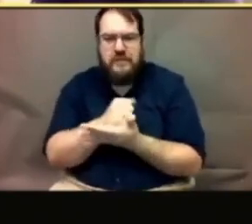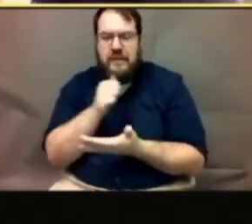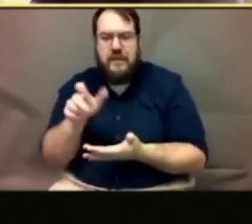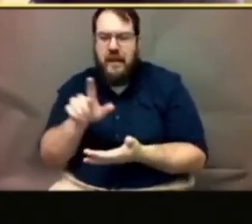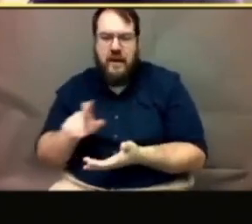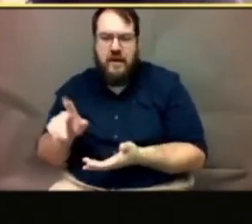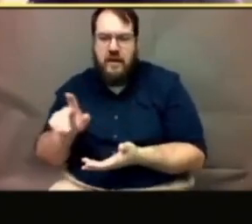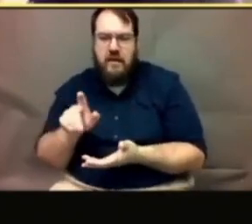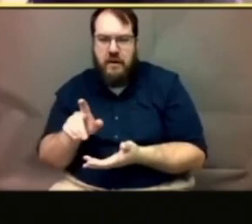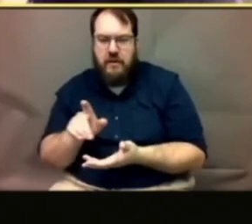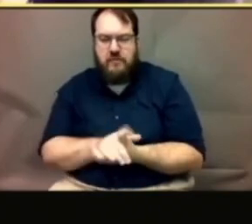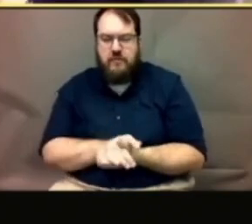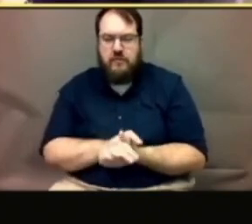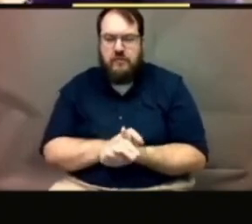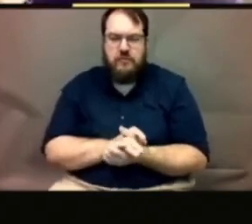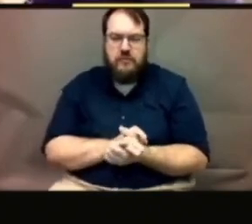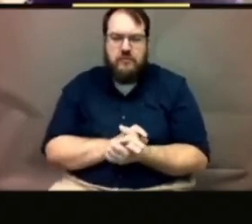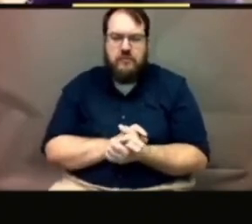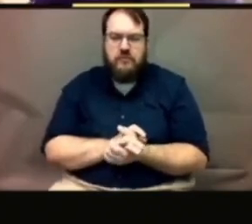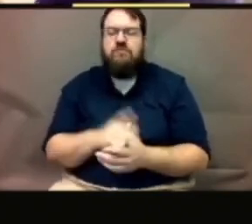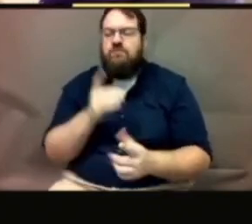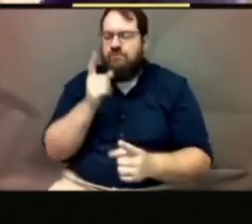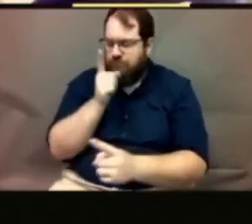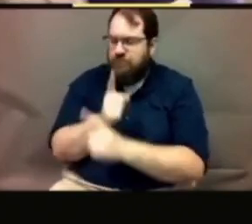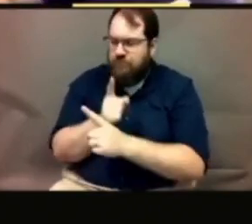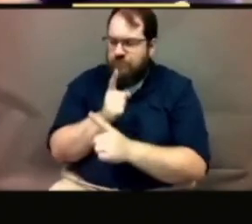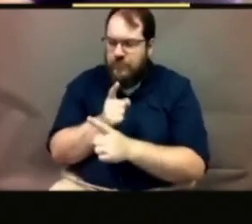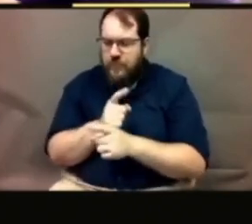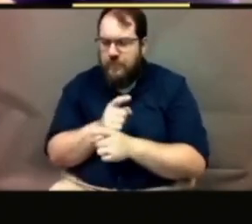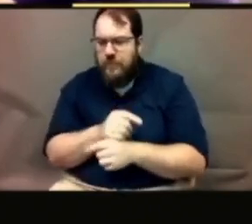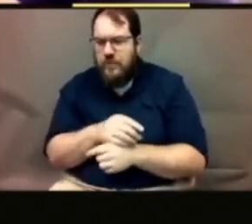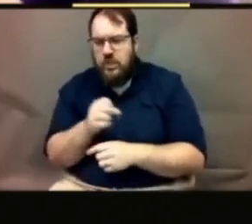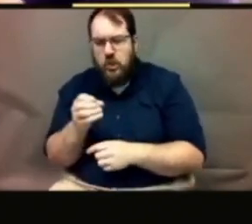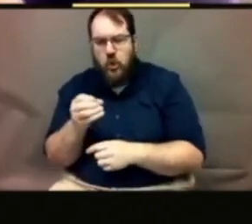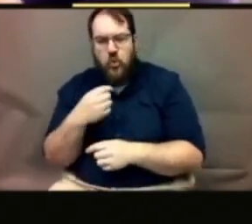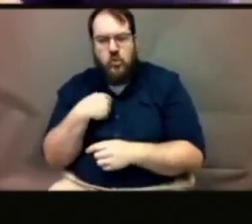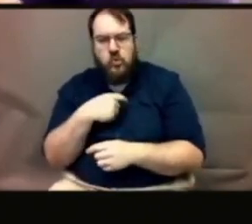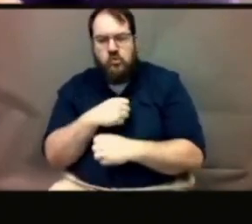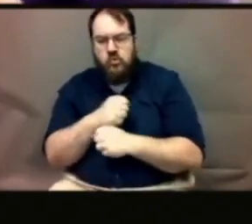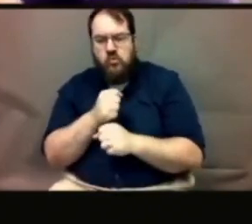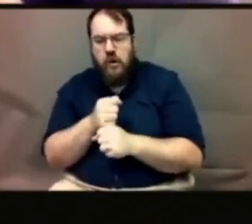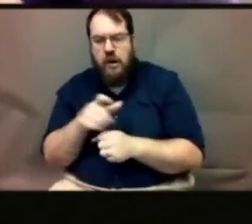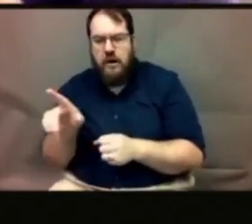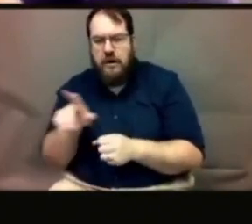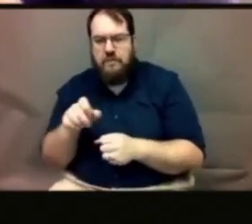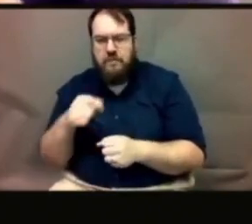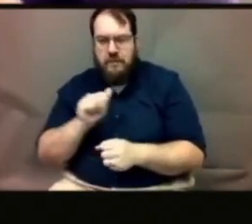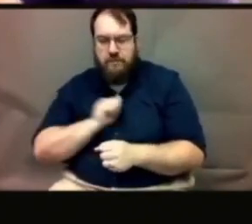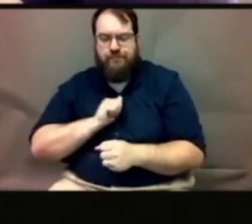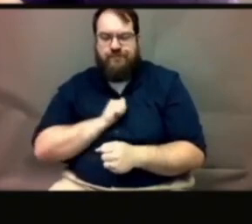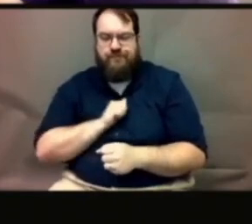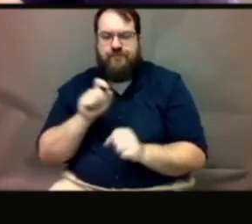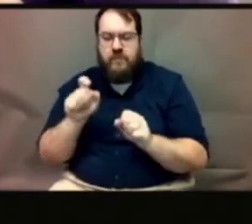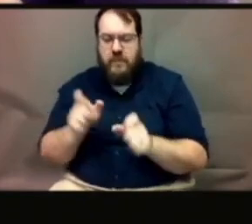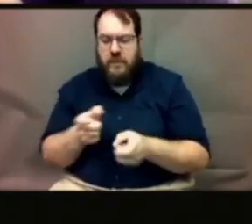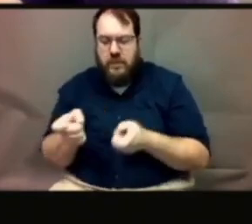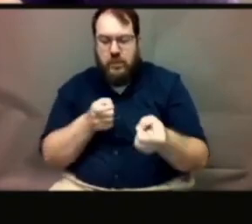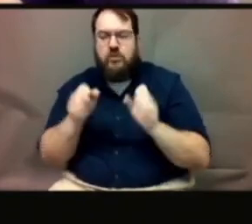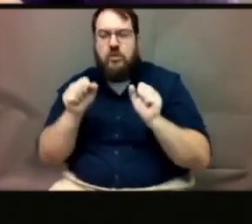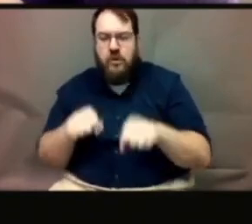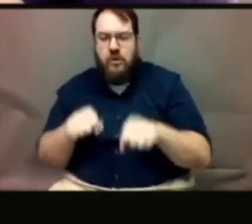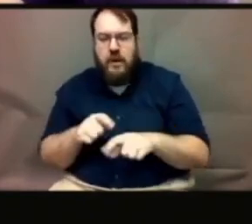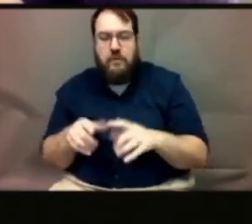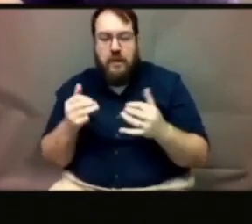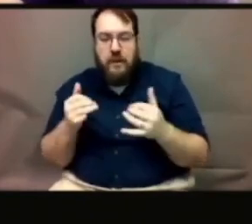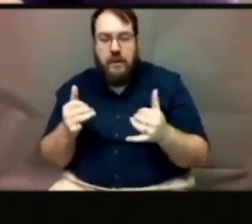Is more like what Right. So we made like a mouse that we could control with different things, and now my